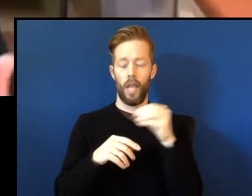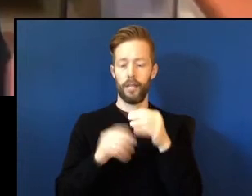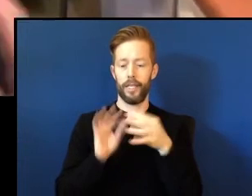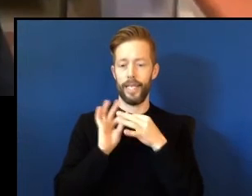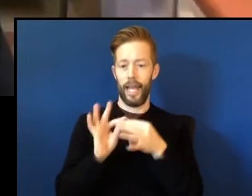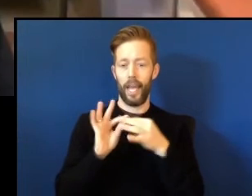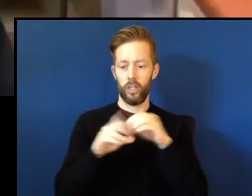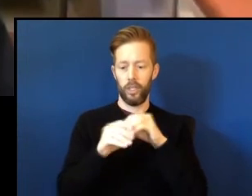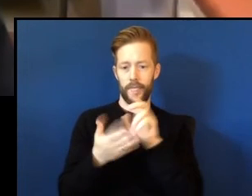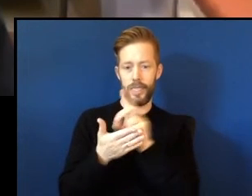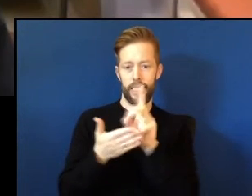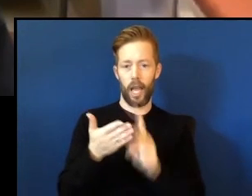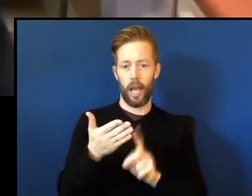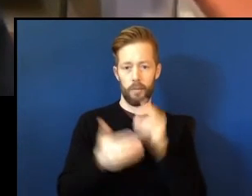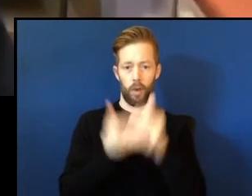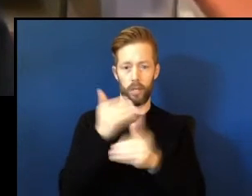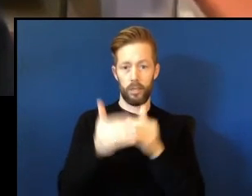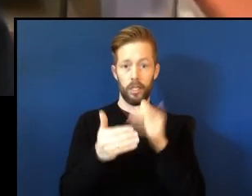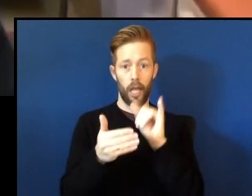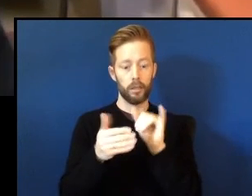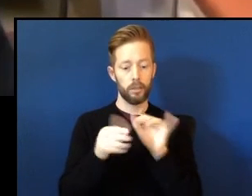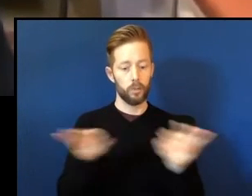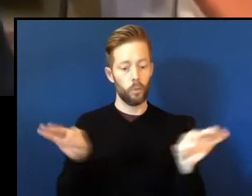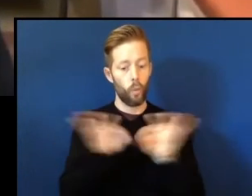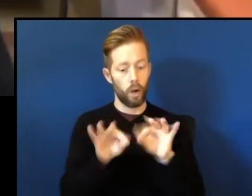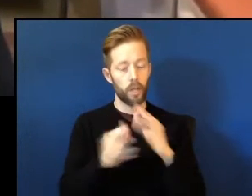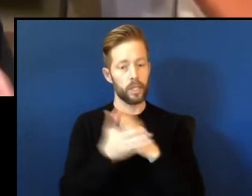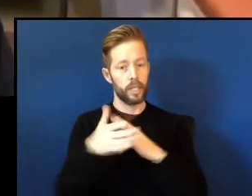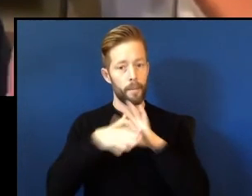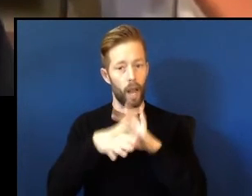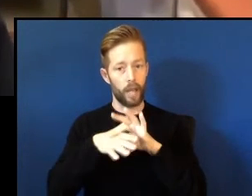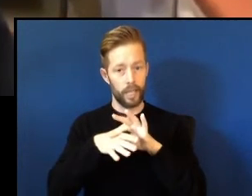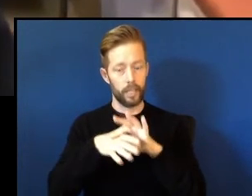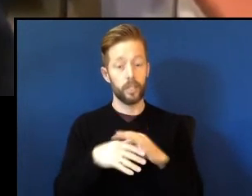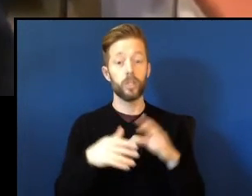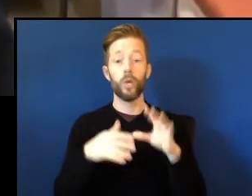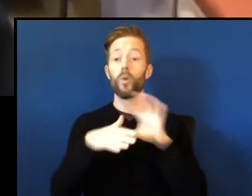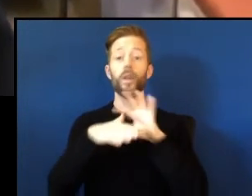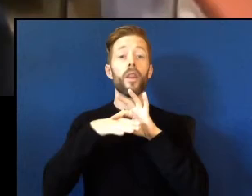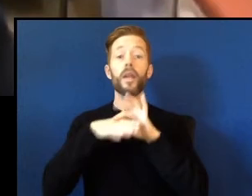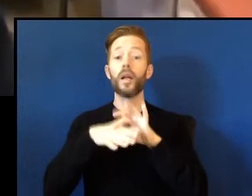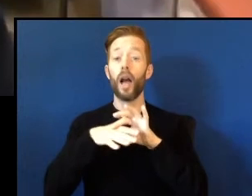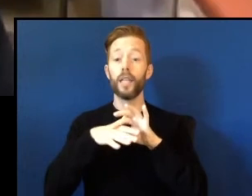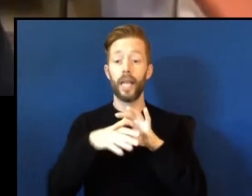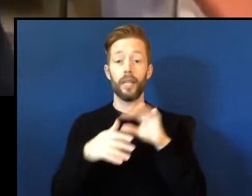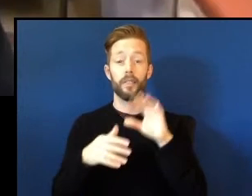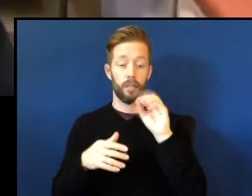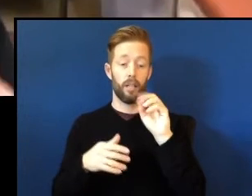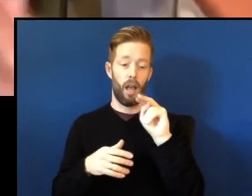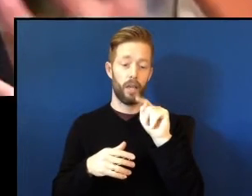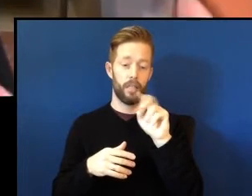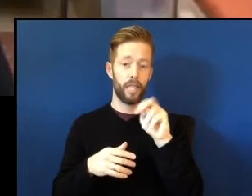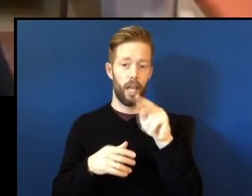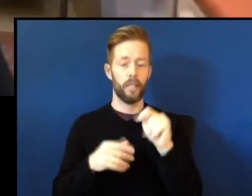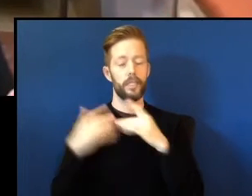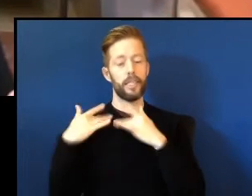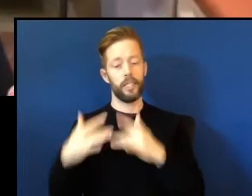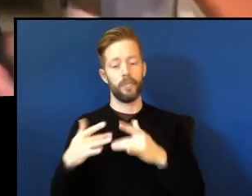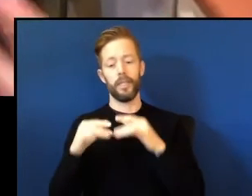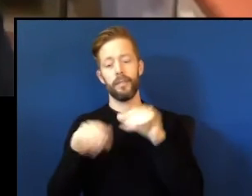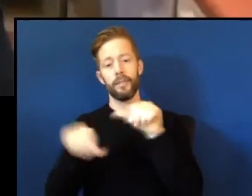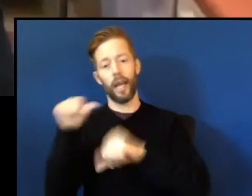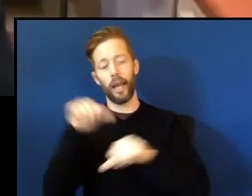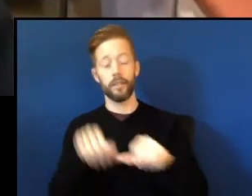engage in the engineering design process with some content. And so the content tends to be science. So you can do engineering with